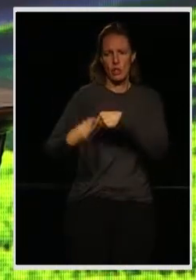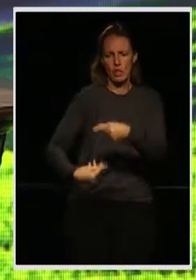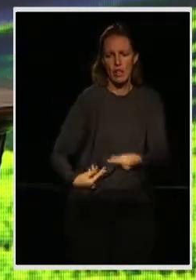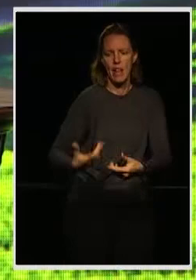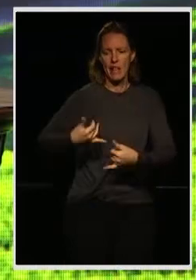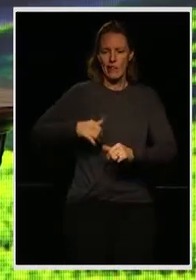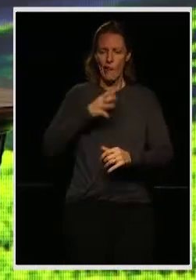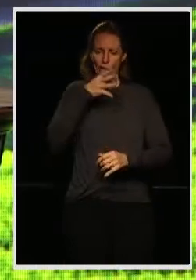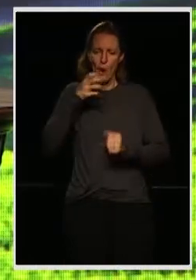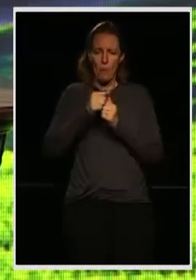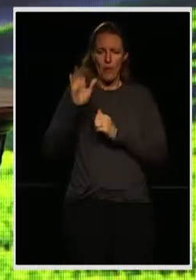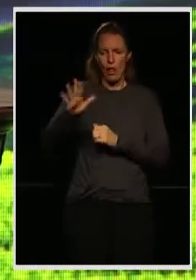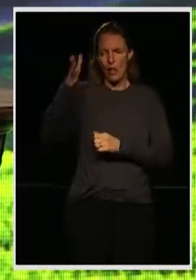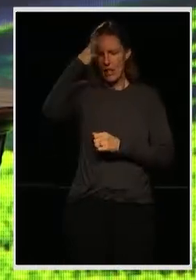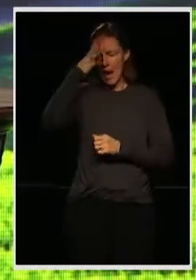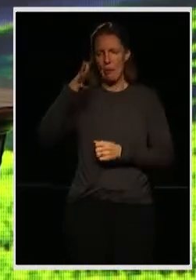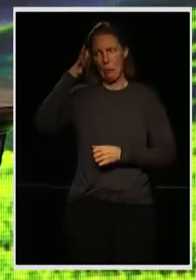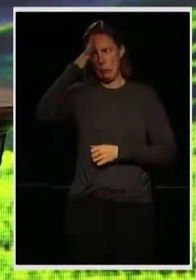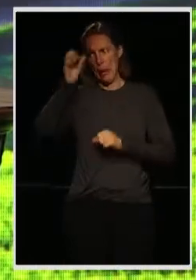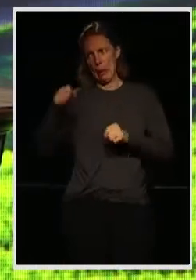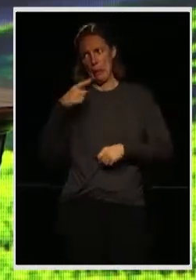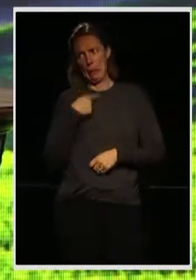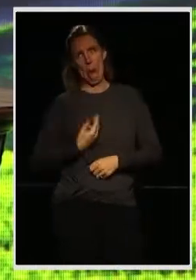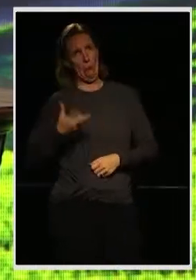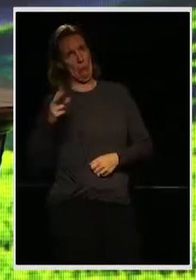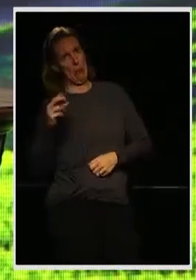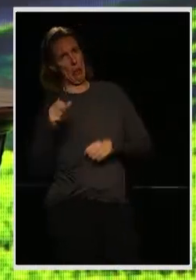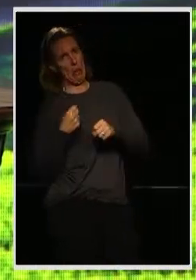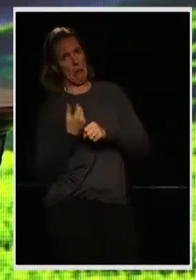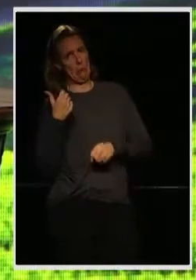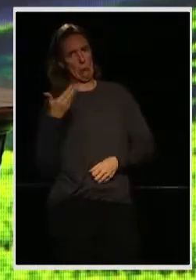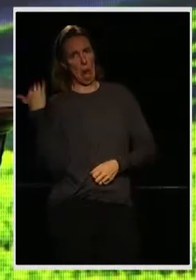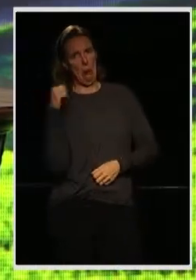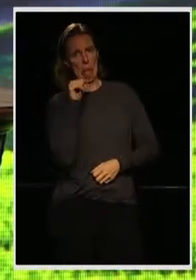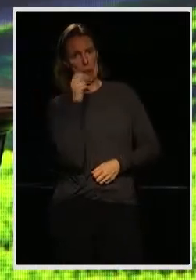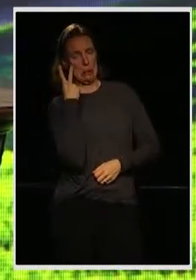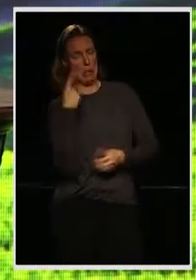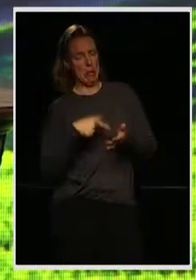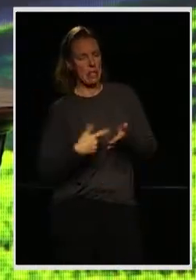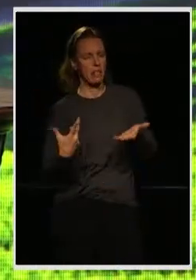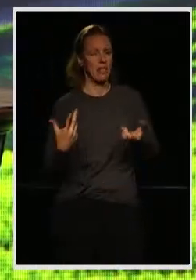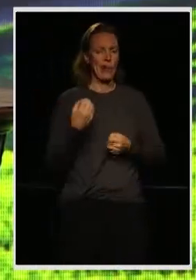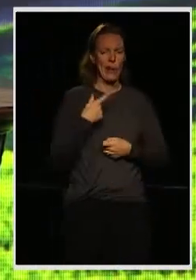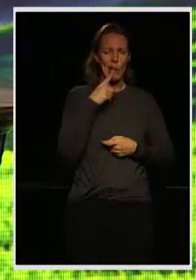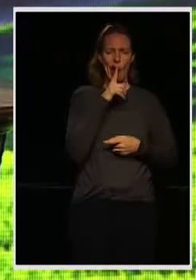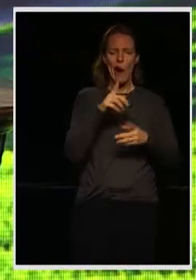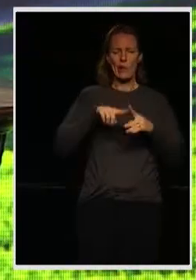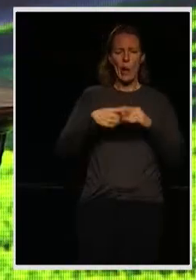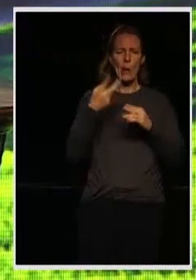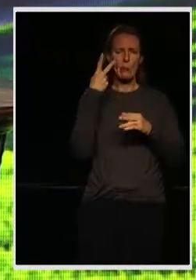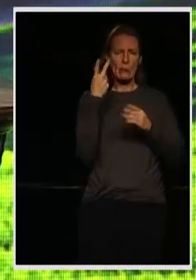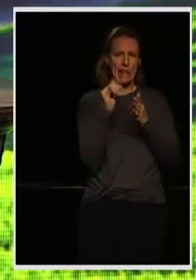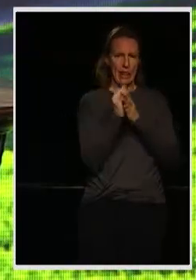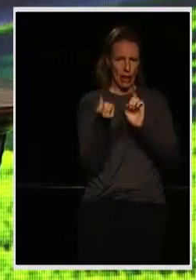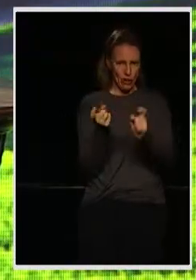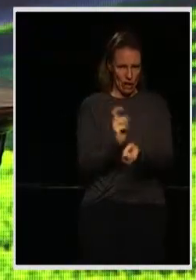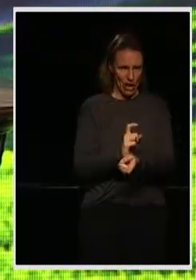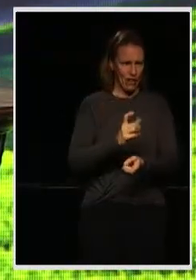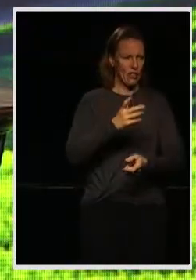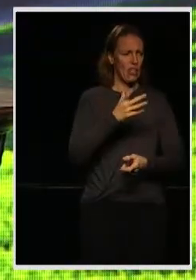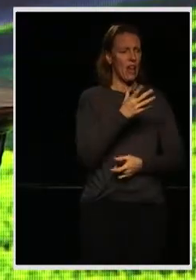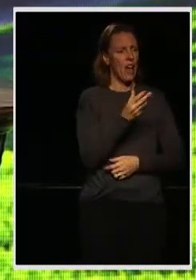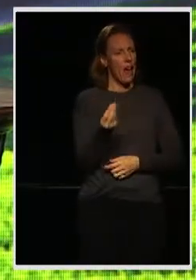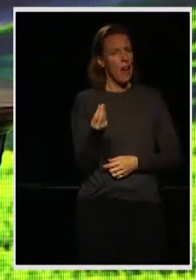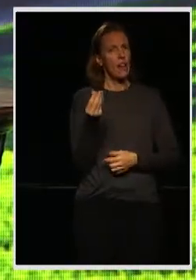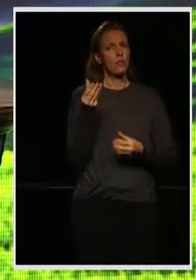with their dad, and their dad might be able to say, 30 years ago, we didn't see this and this. And so they are starting to see that change. And